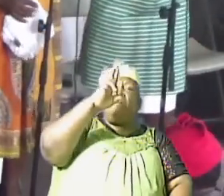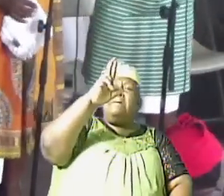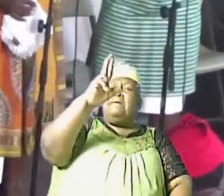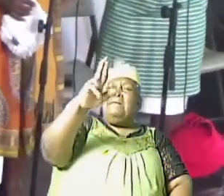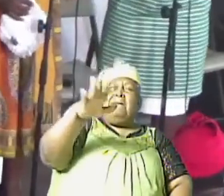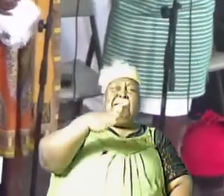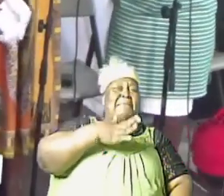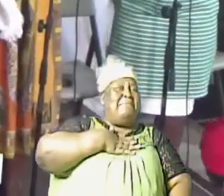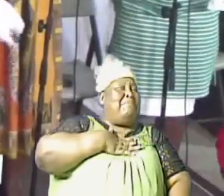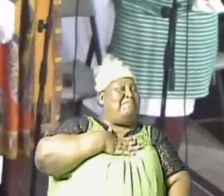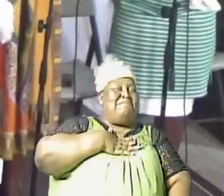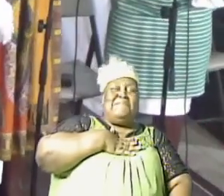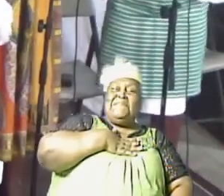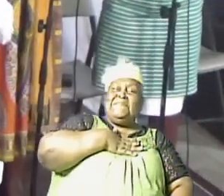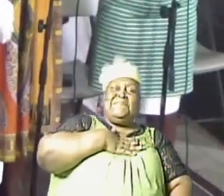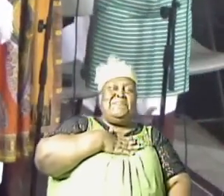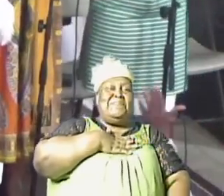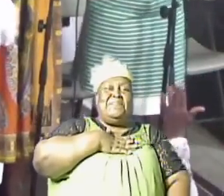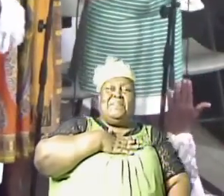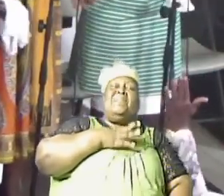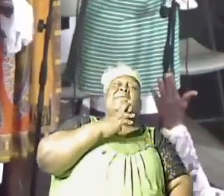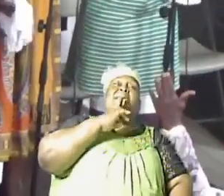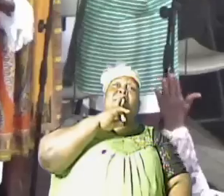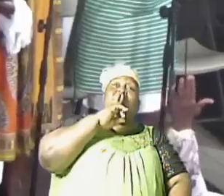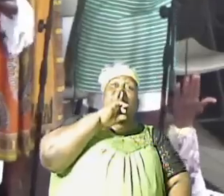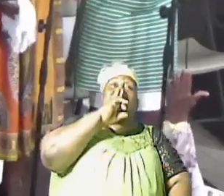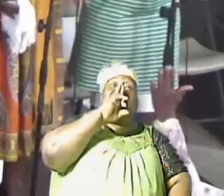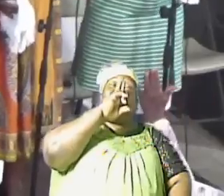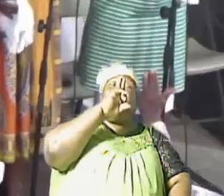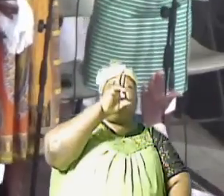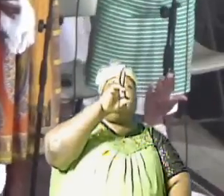You are my